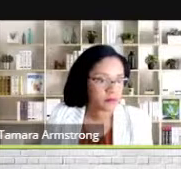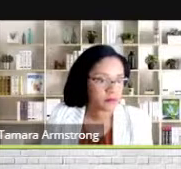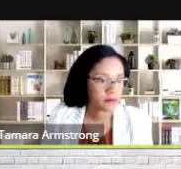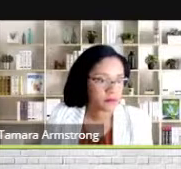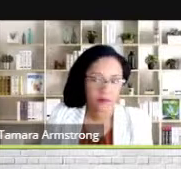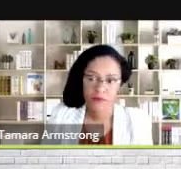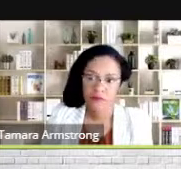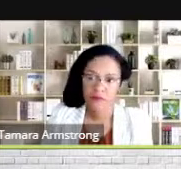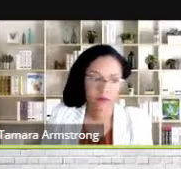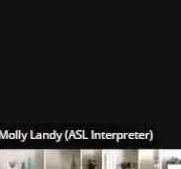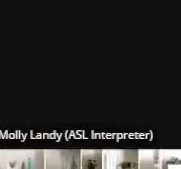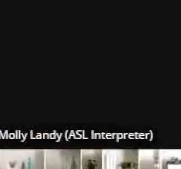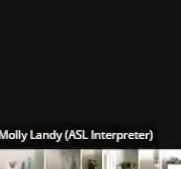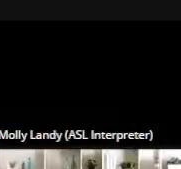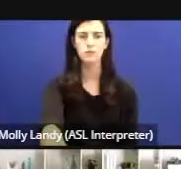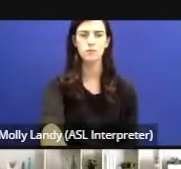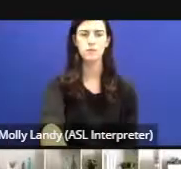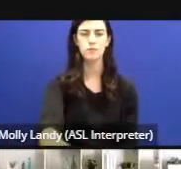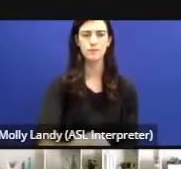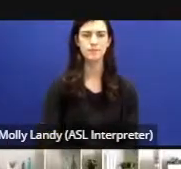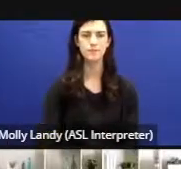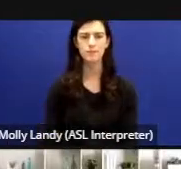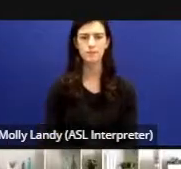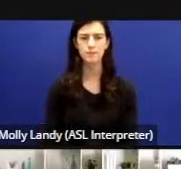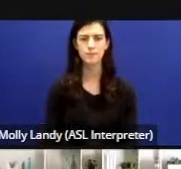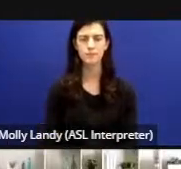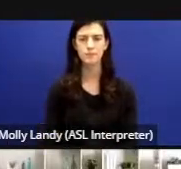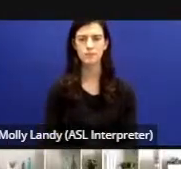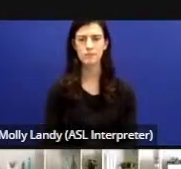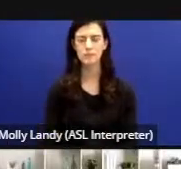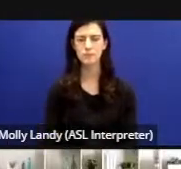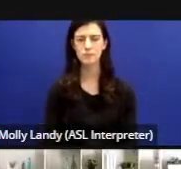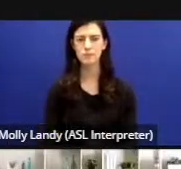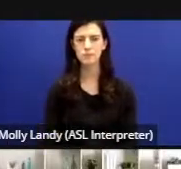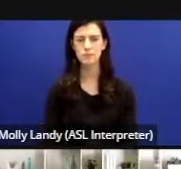Andrea. We appreciate it. Next speaker. Man, shit.